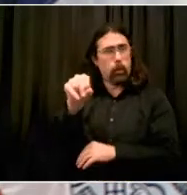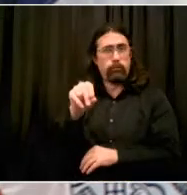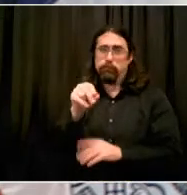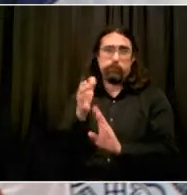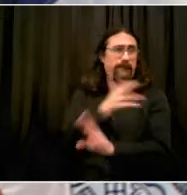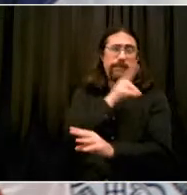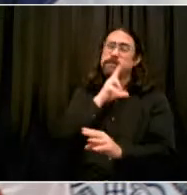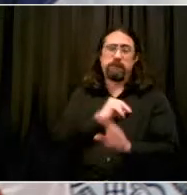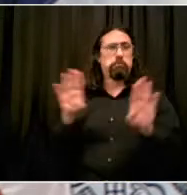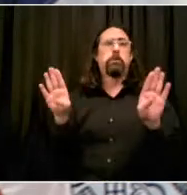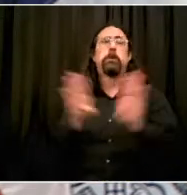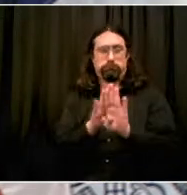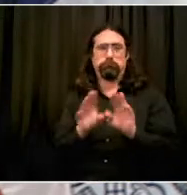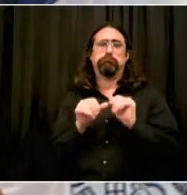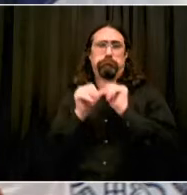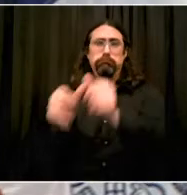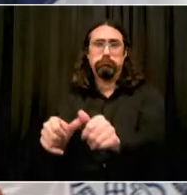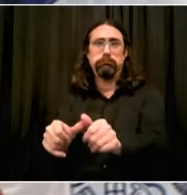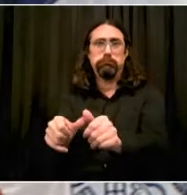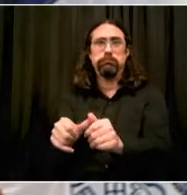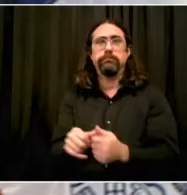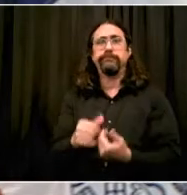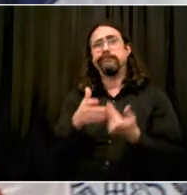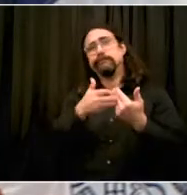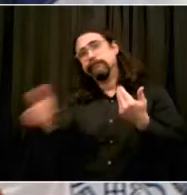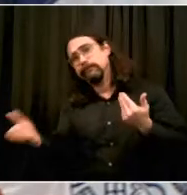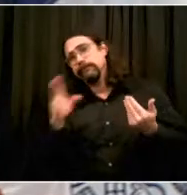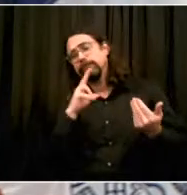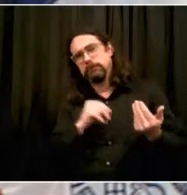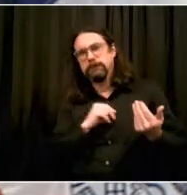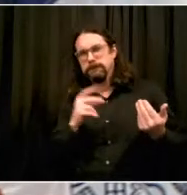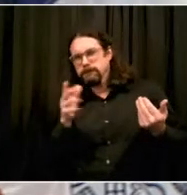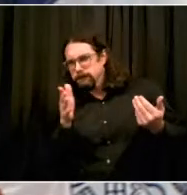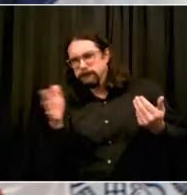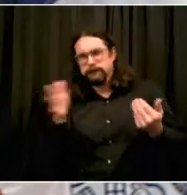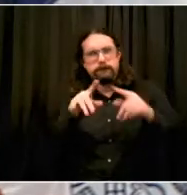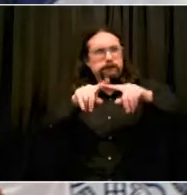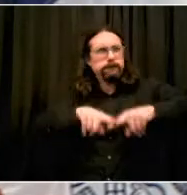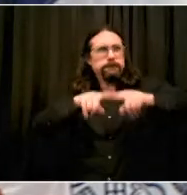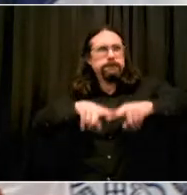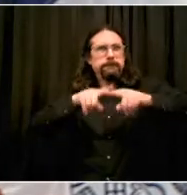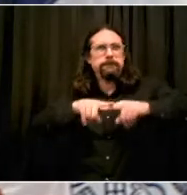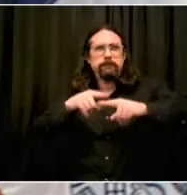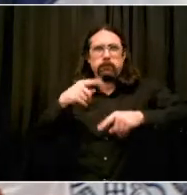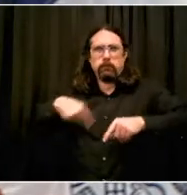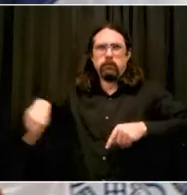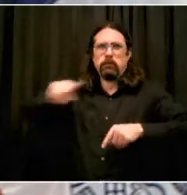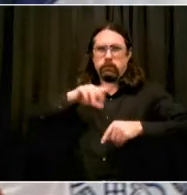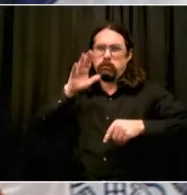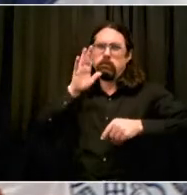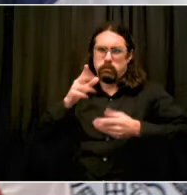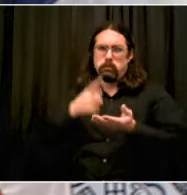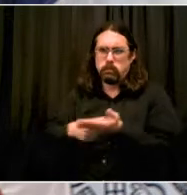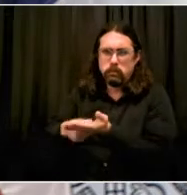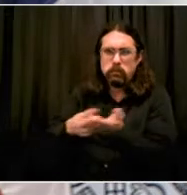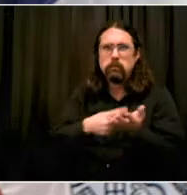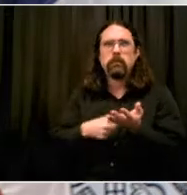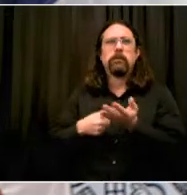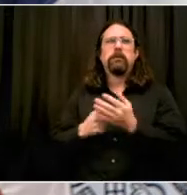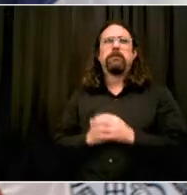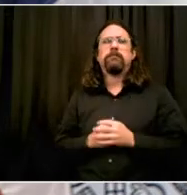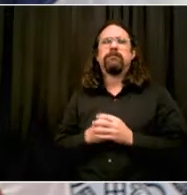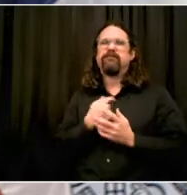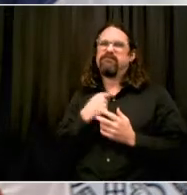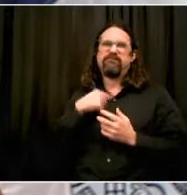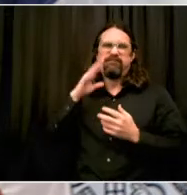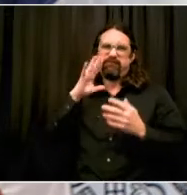on testing, and we're going to be deploying a lot of our testing capacity towards the schools under this new model, even much more than we've done